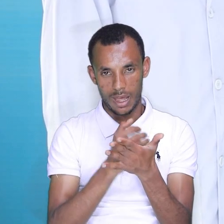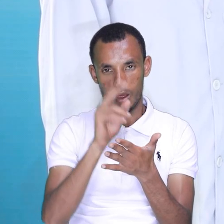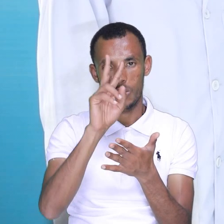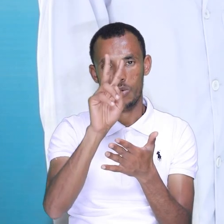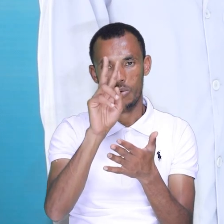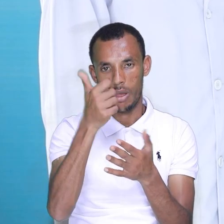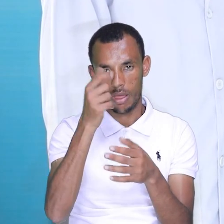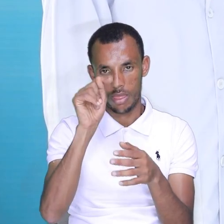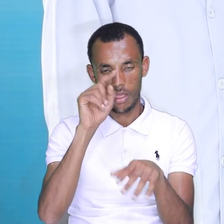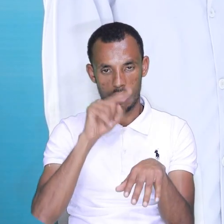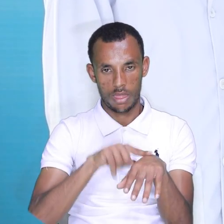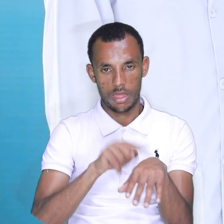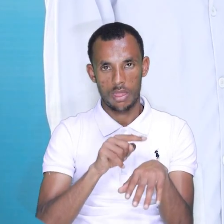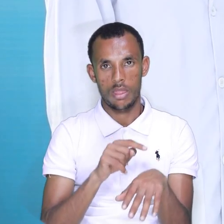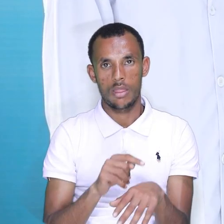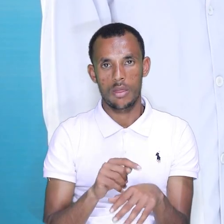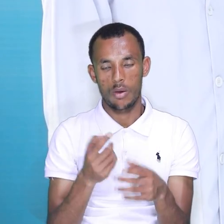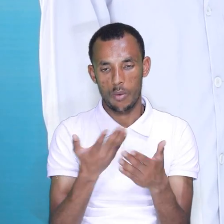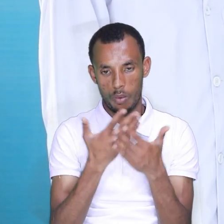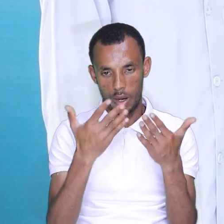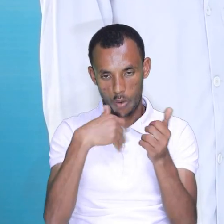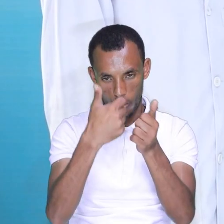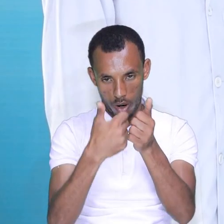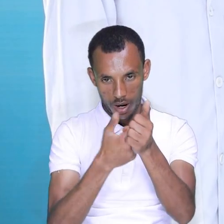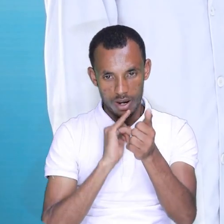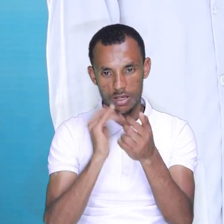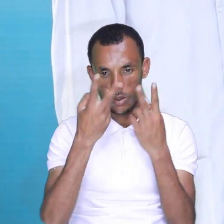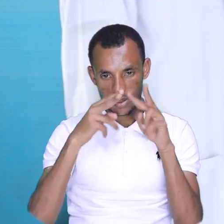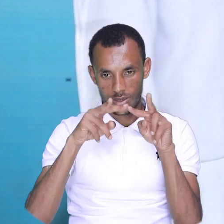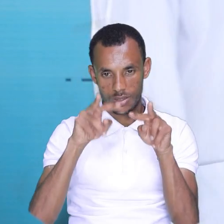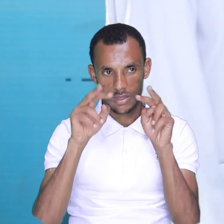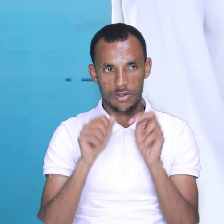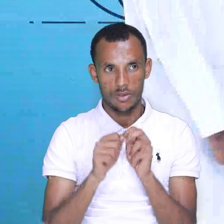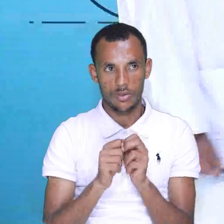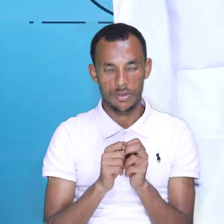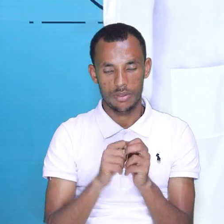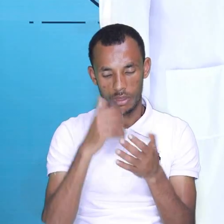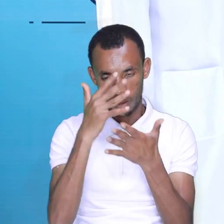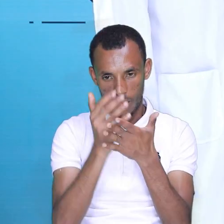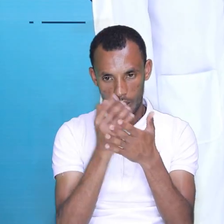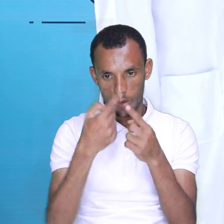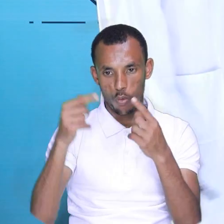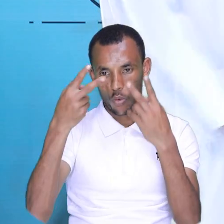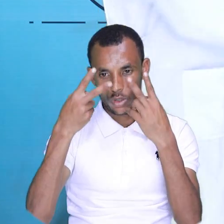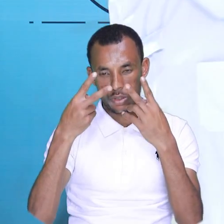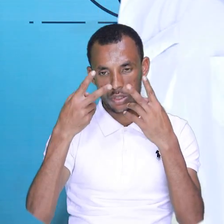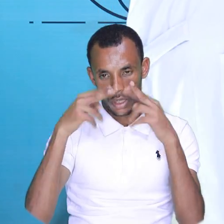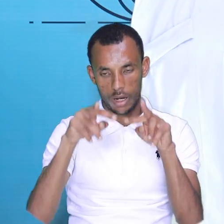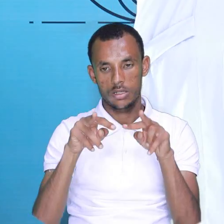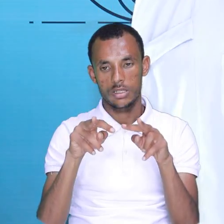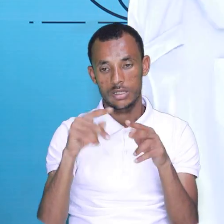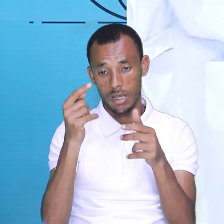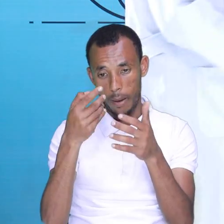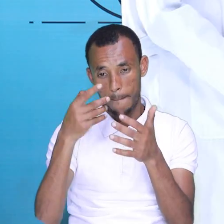a time, where order is considered, taken into consideration? So you have